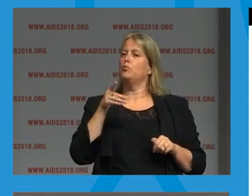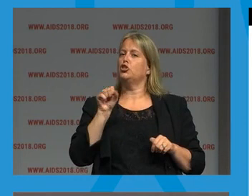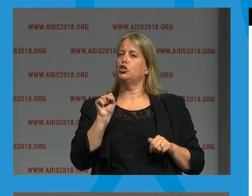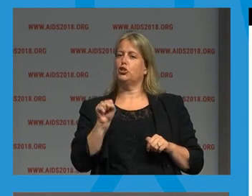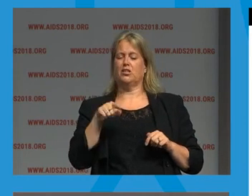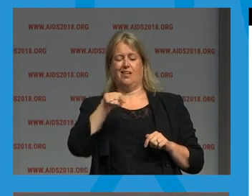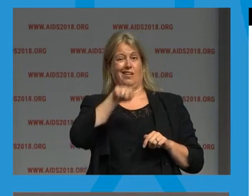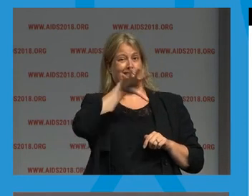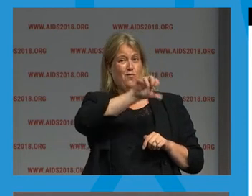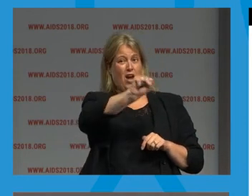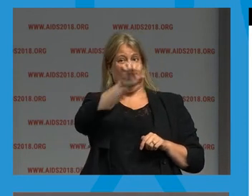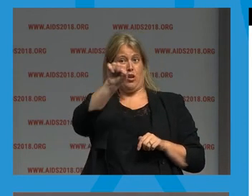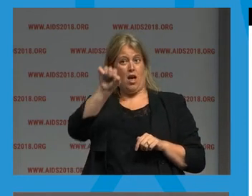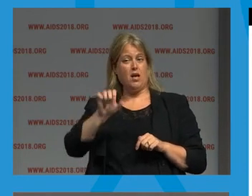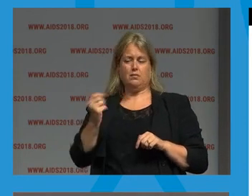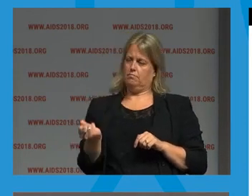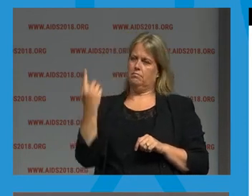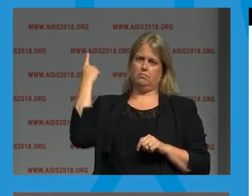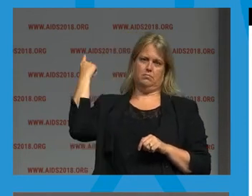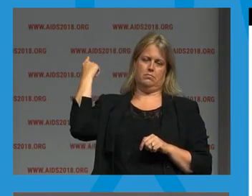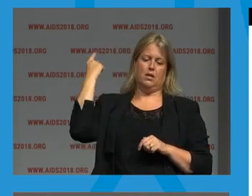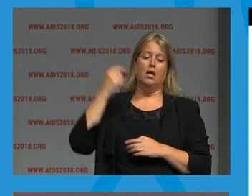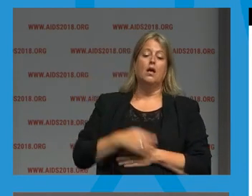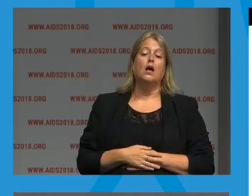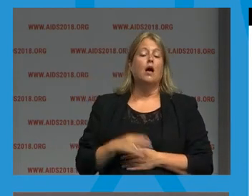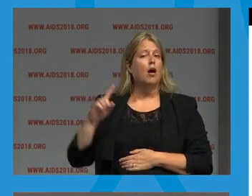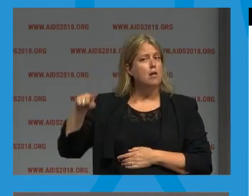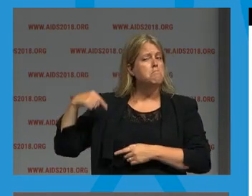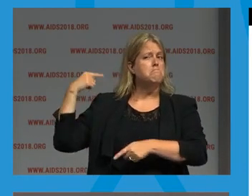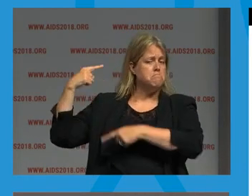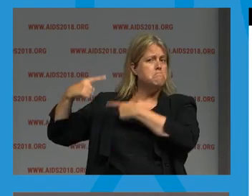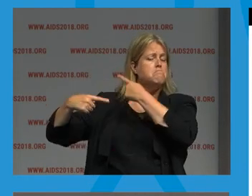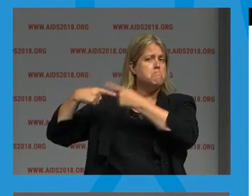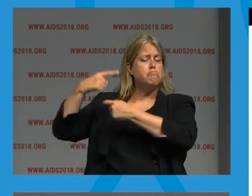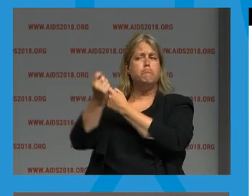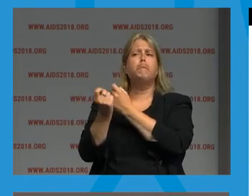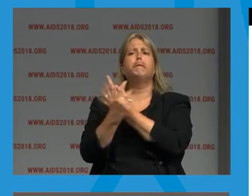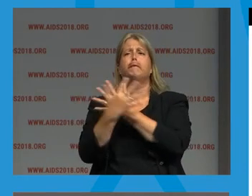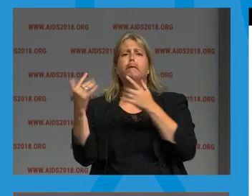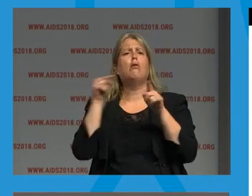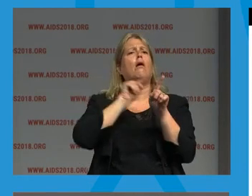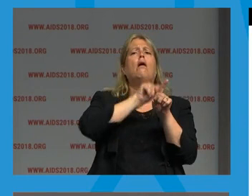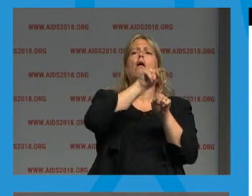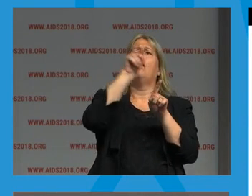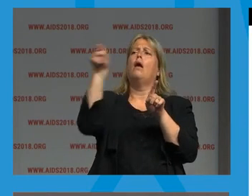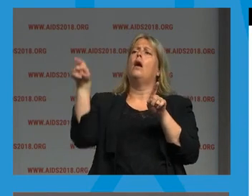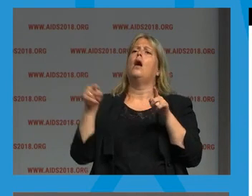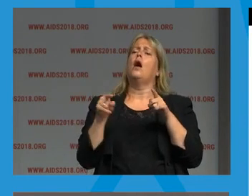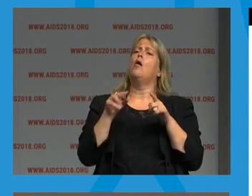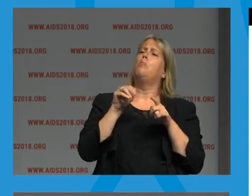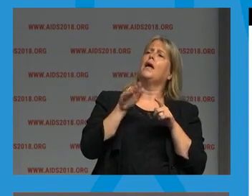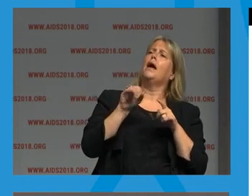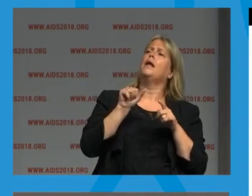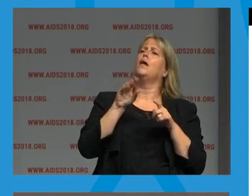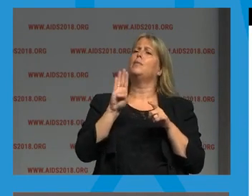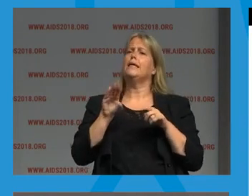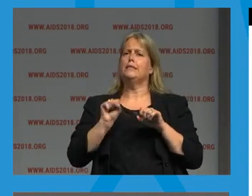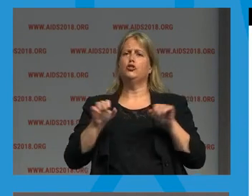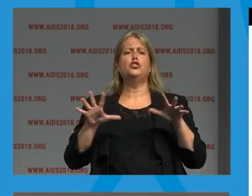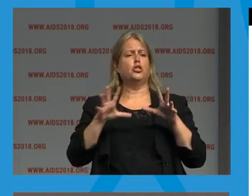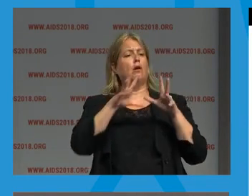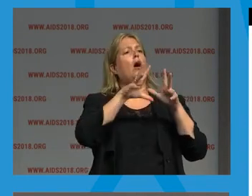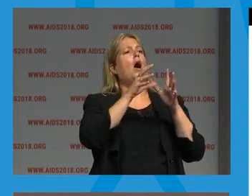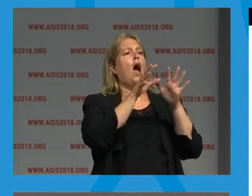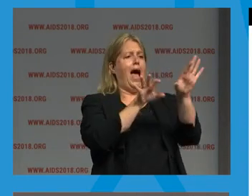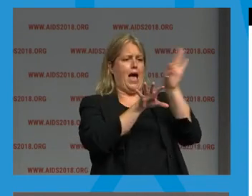are shown on this slide. Over the years, a number of broadly neutralizing antibodies have been isolated and cloned